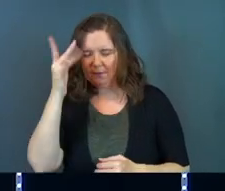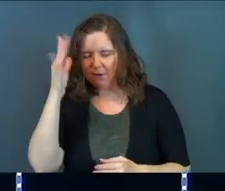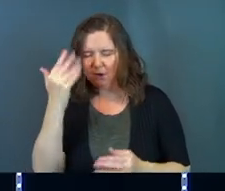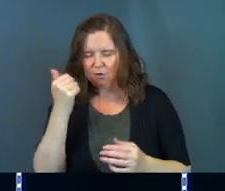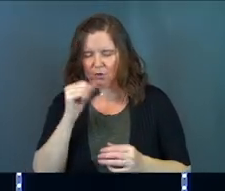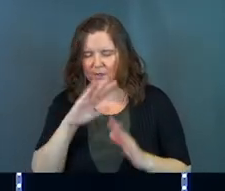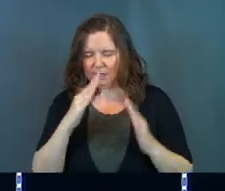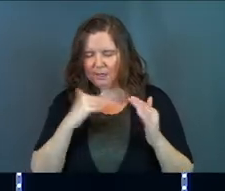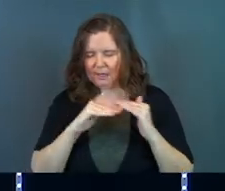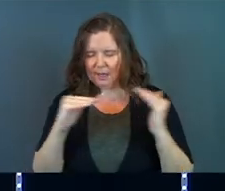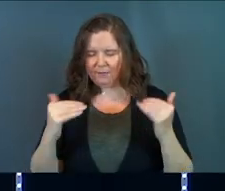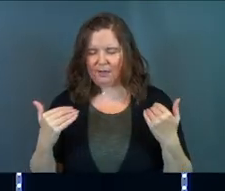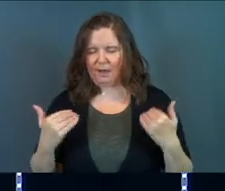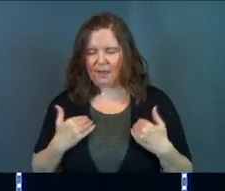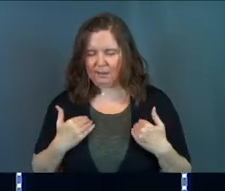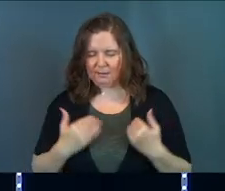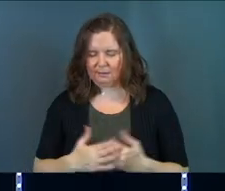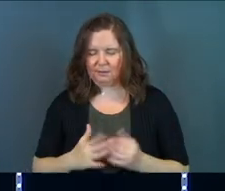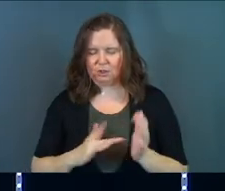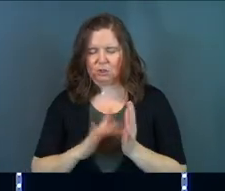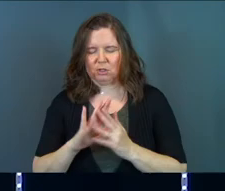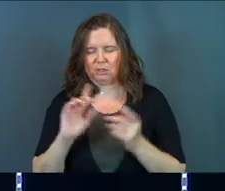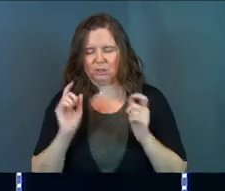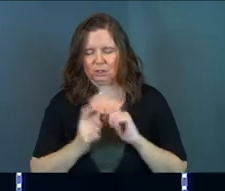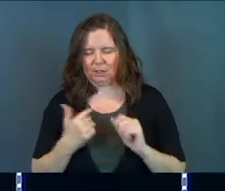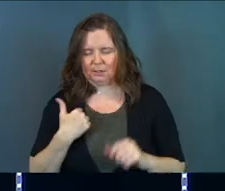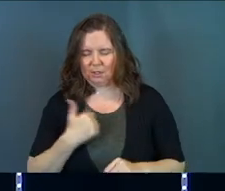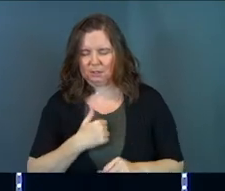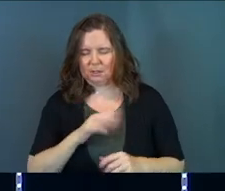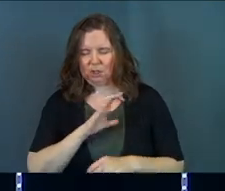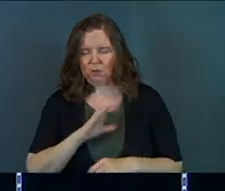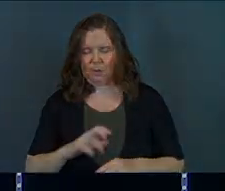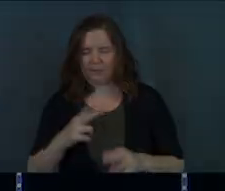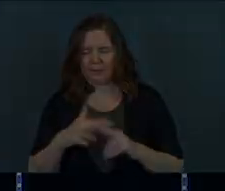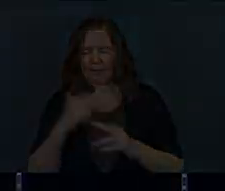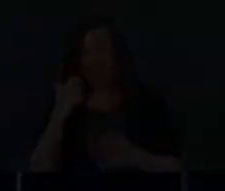our Father in heaven has. Jesus, change us. In Christ's name, amen.